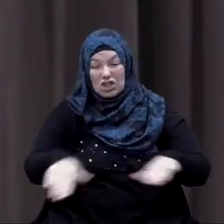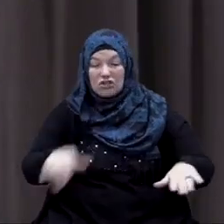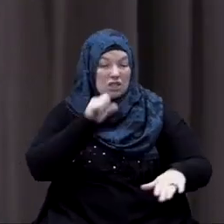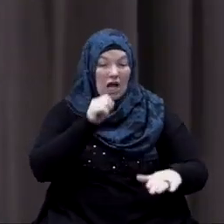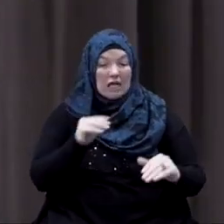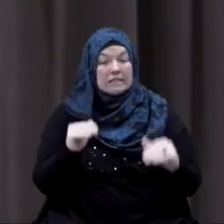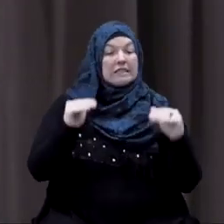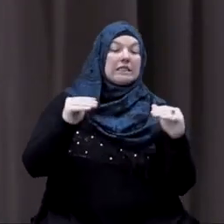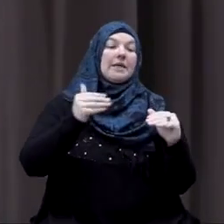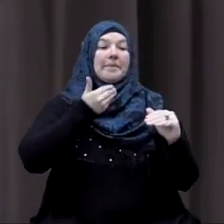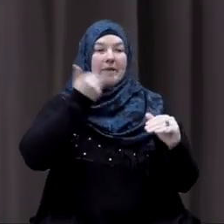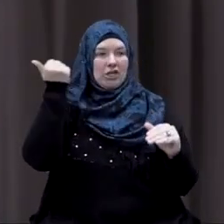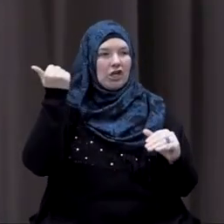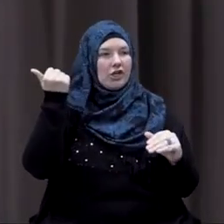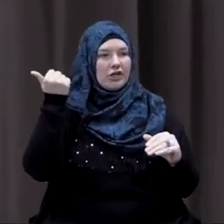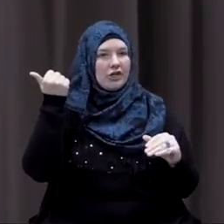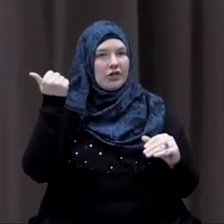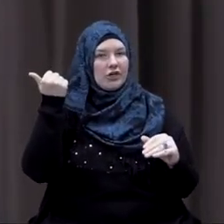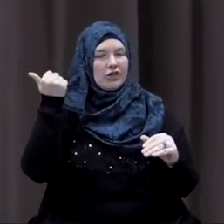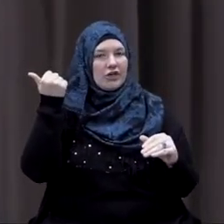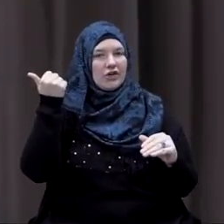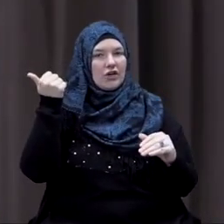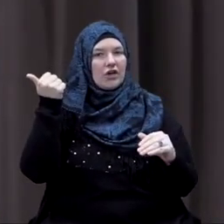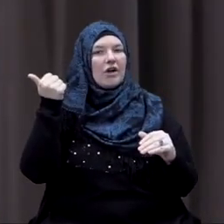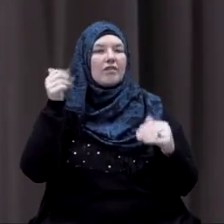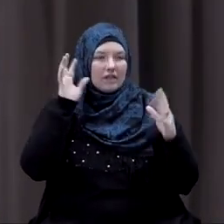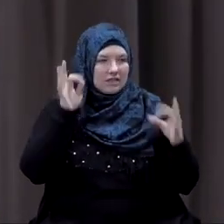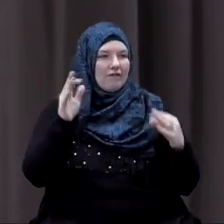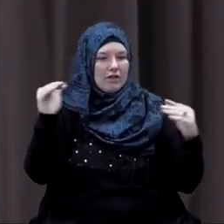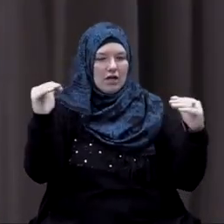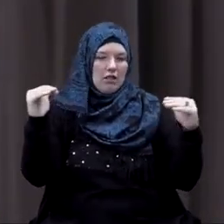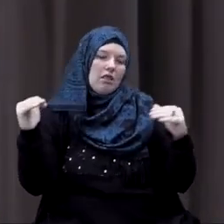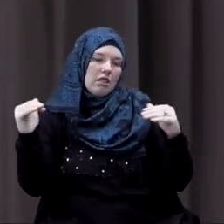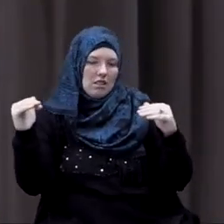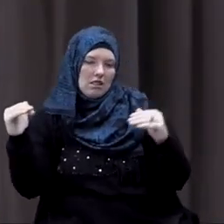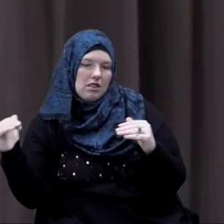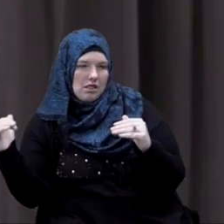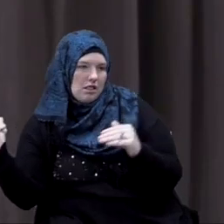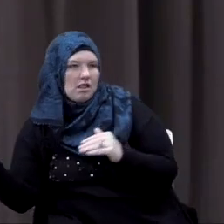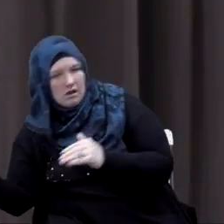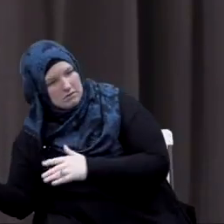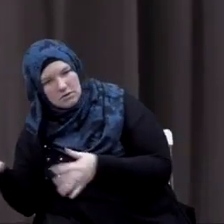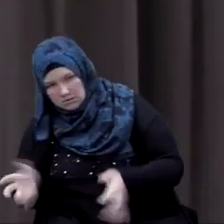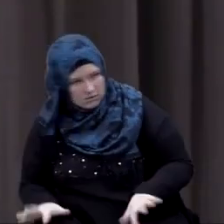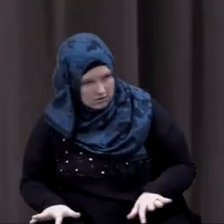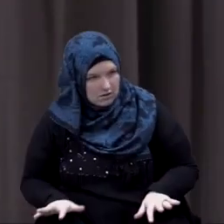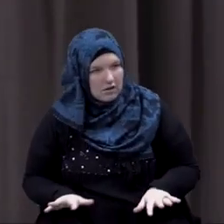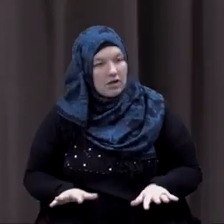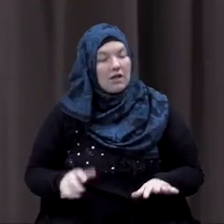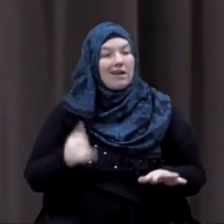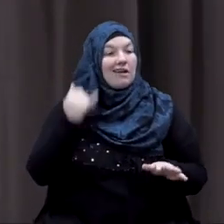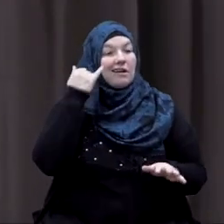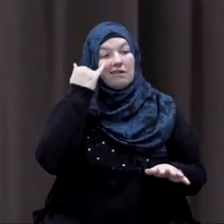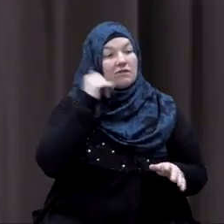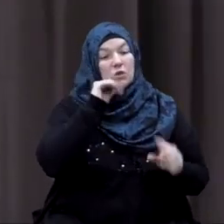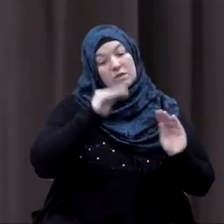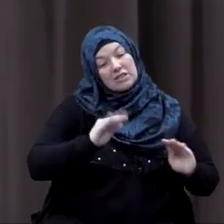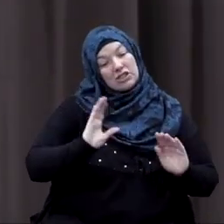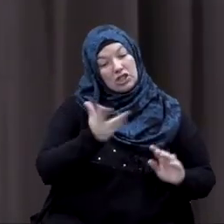better, definitely they are going to be worse. And if not them, their children will be